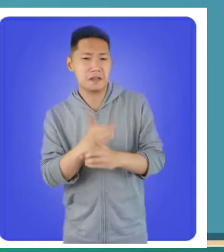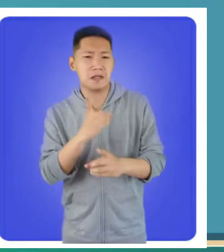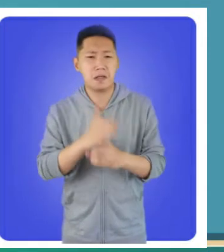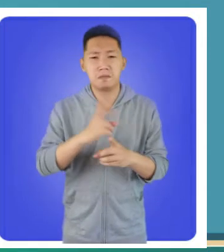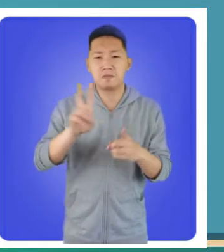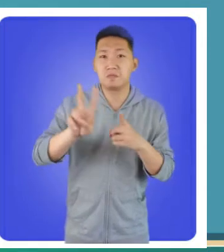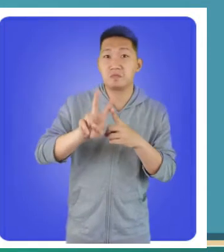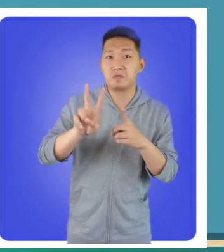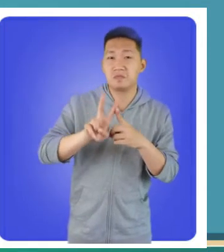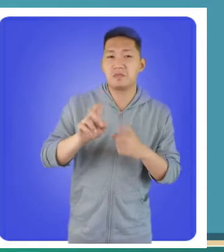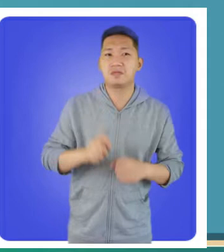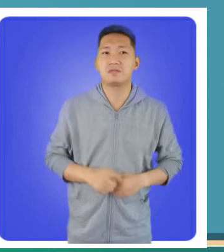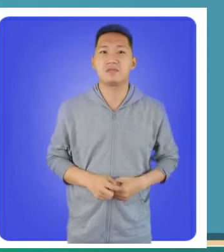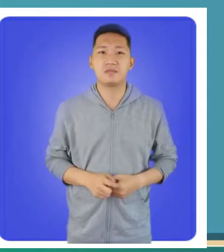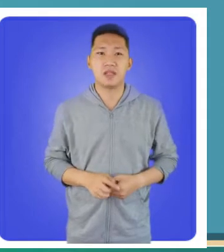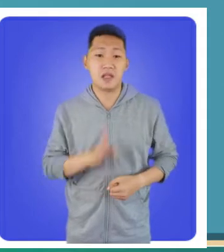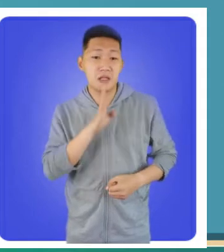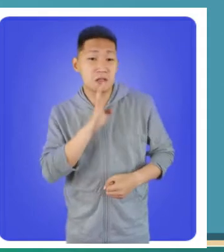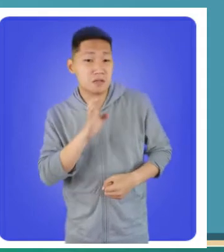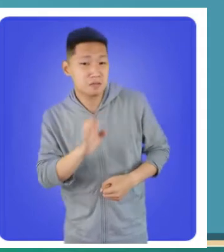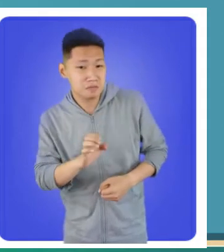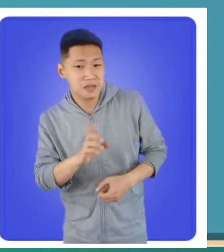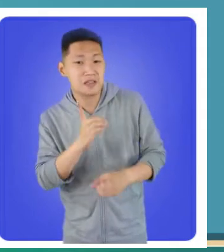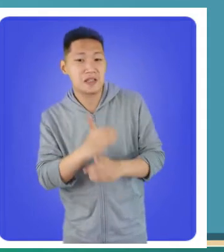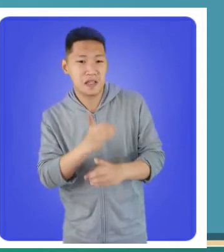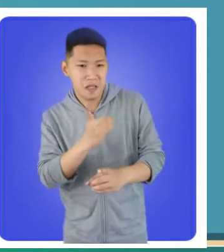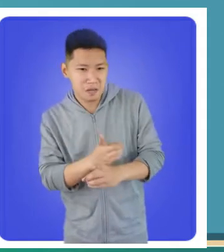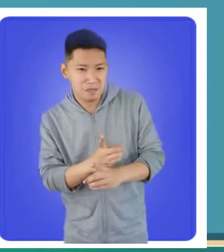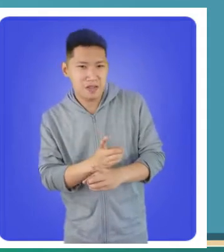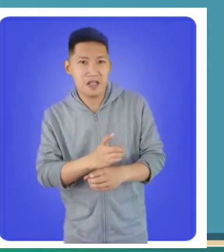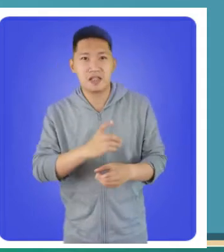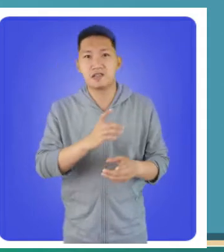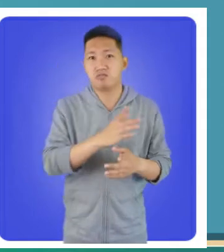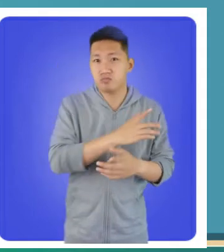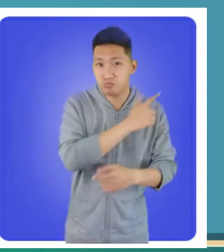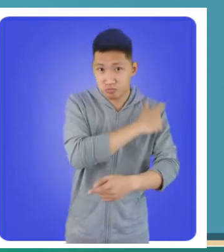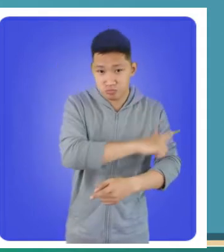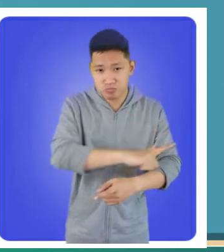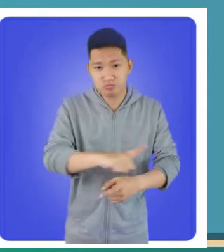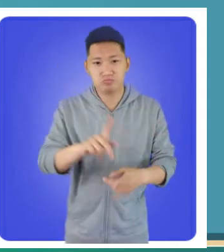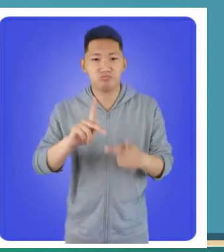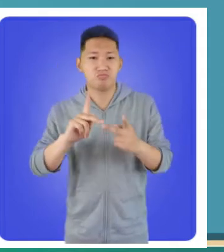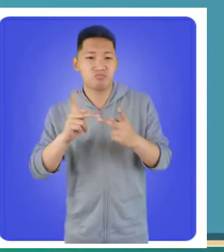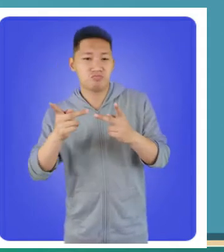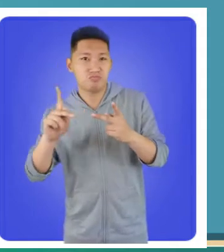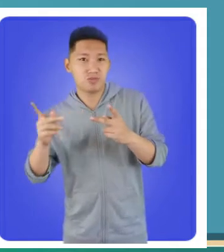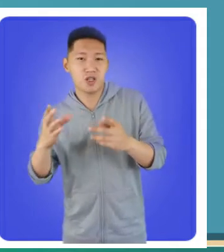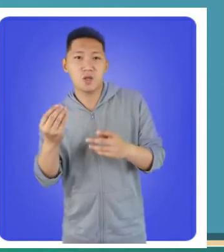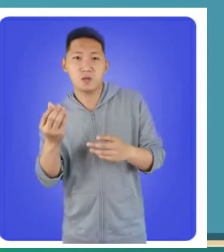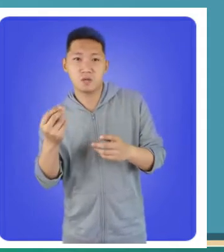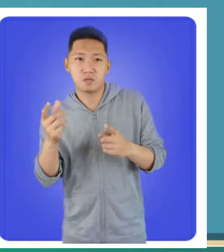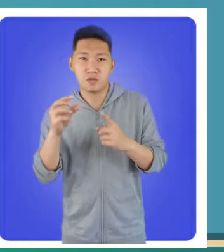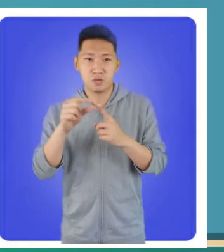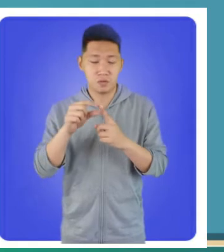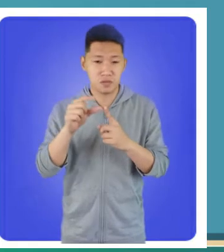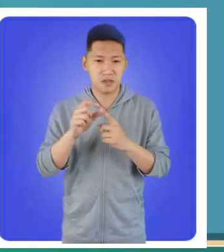precise vocabulary. Be accurate and condense lengthy phrases into fewer